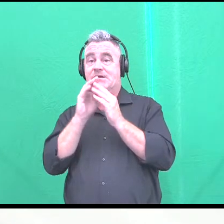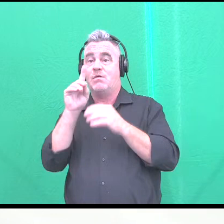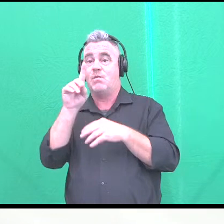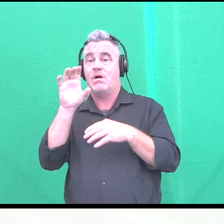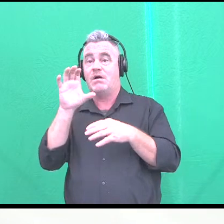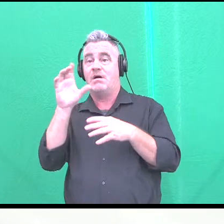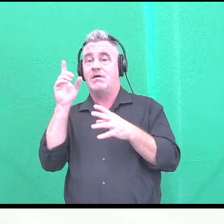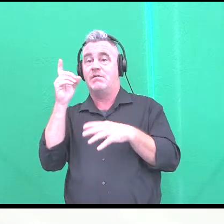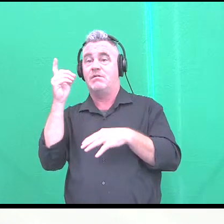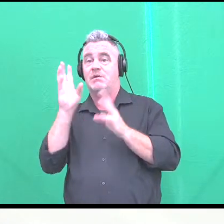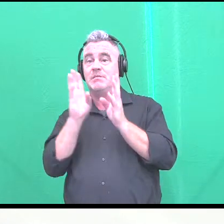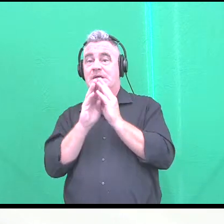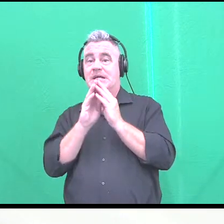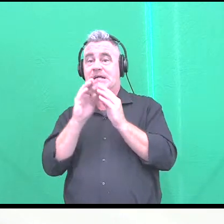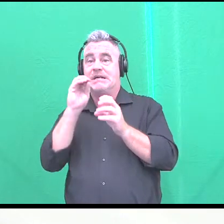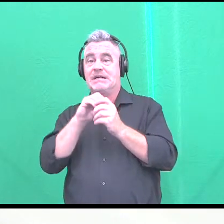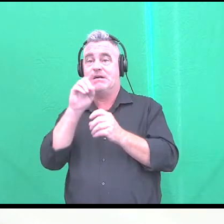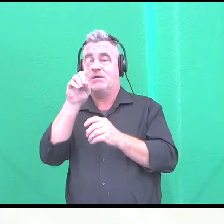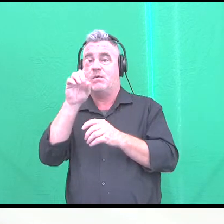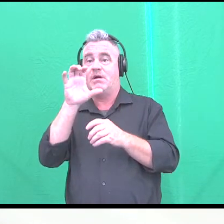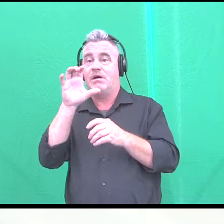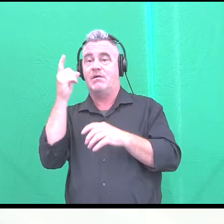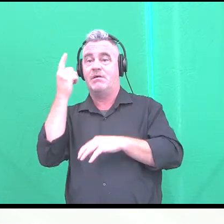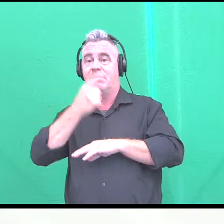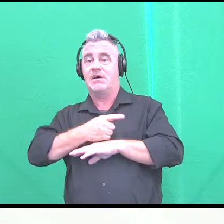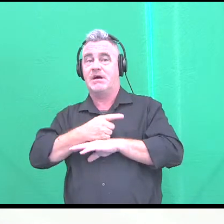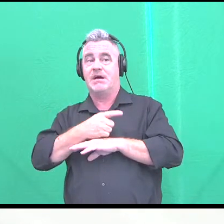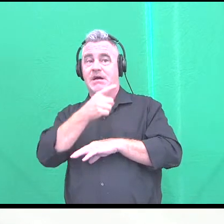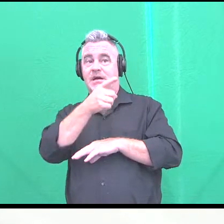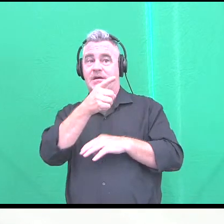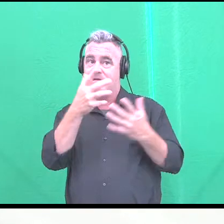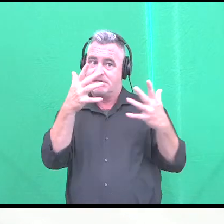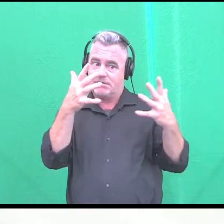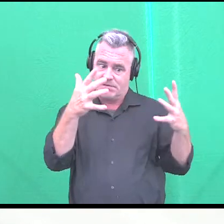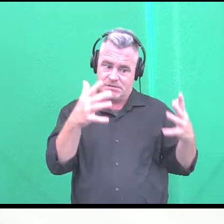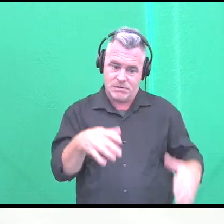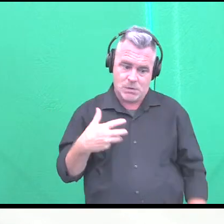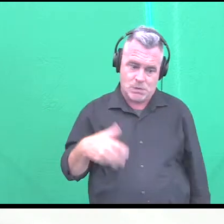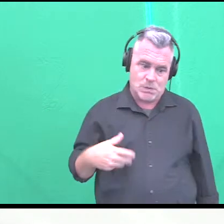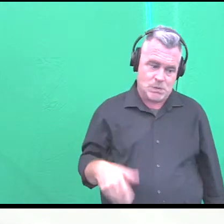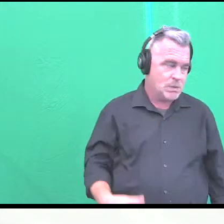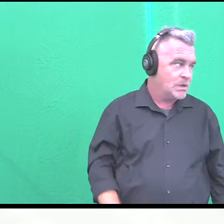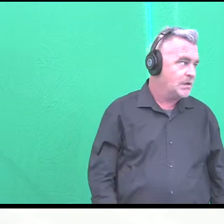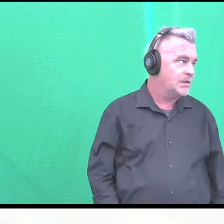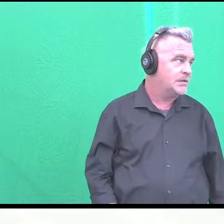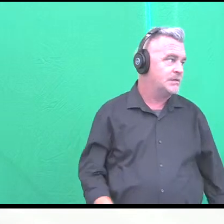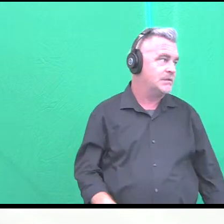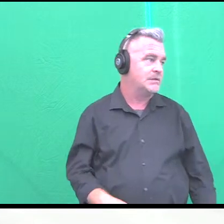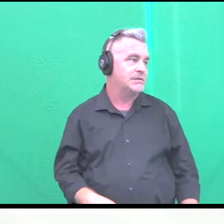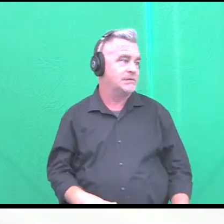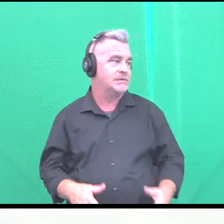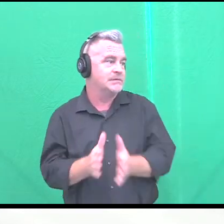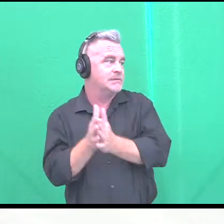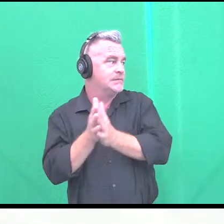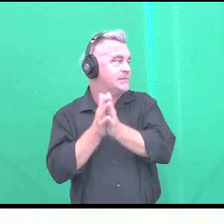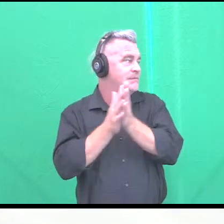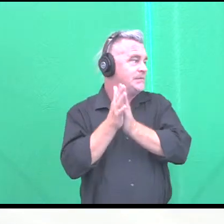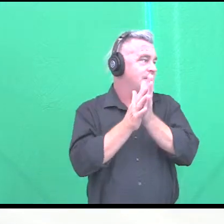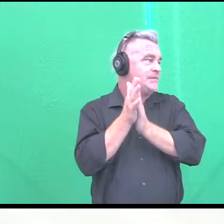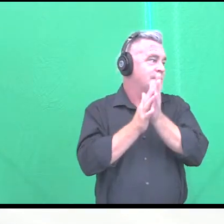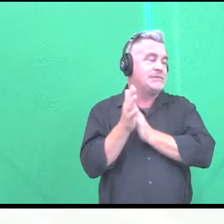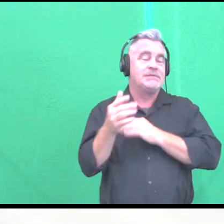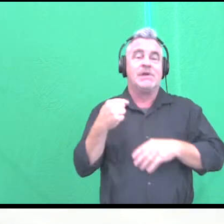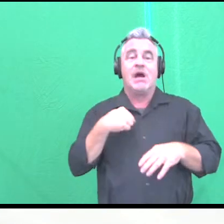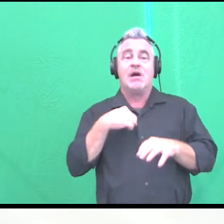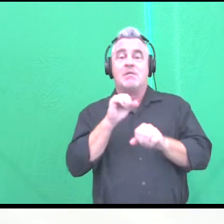in 100 days, and Erica has me way ahead of that pace, I can assure you. I've been meeting with many members of the district